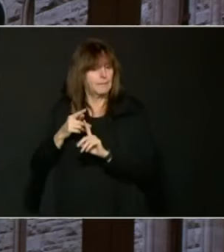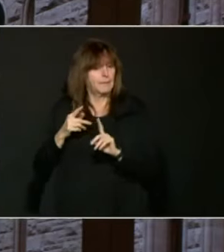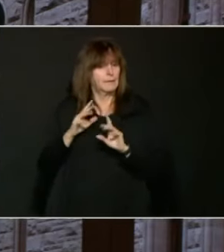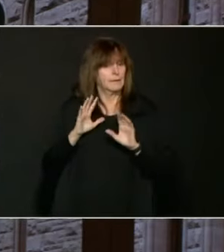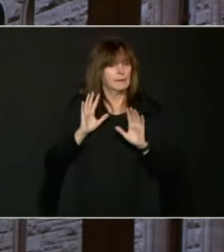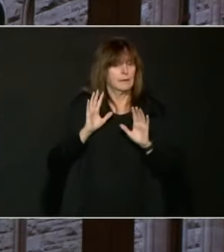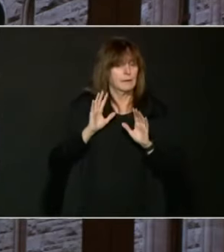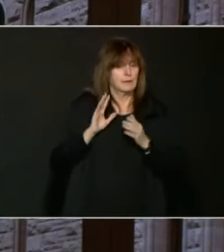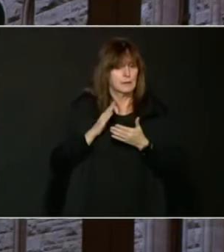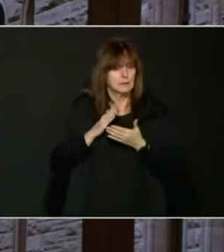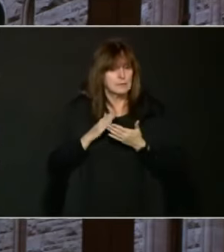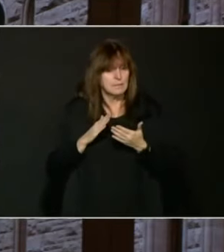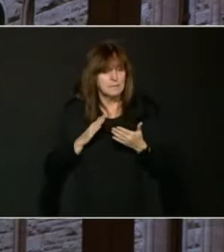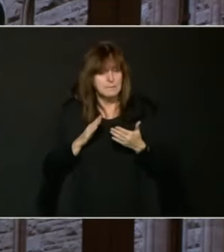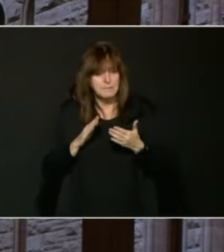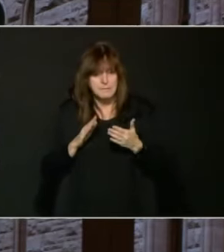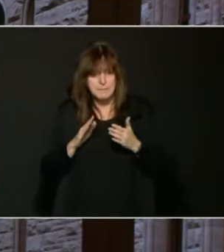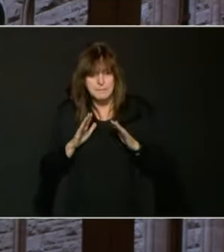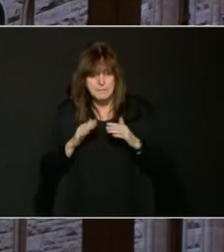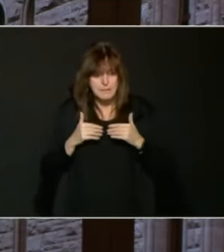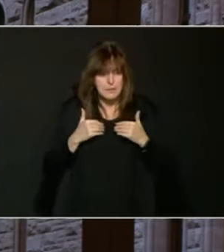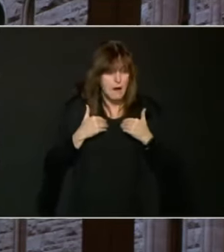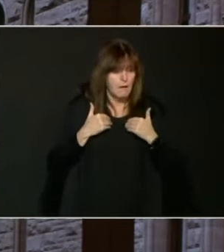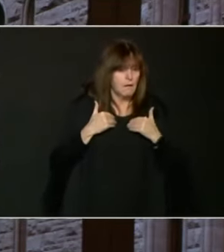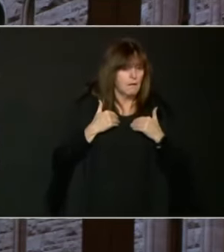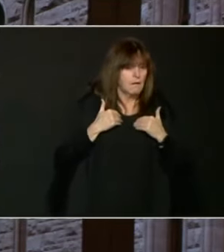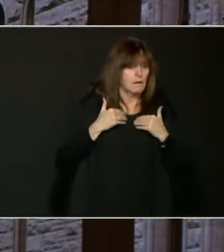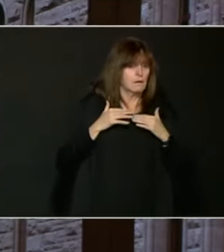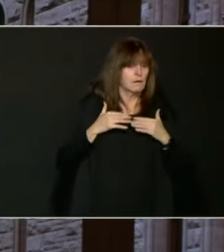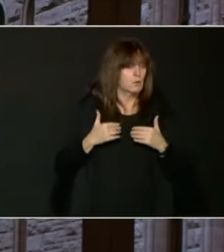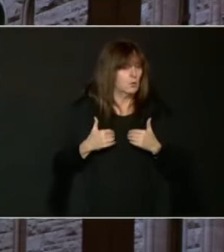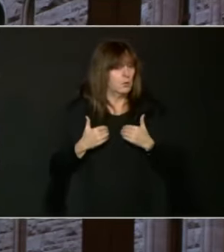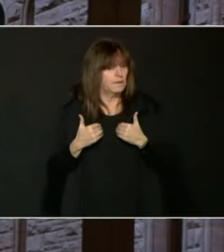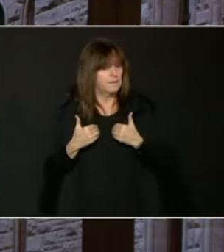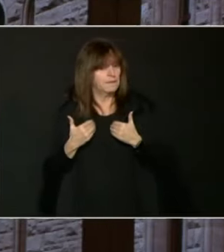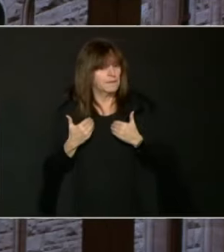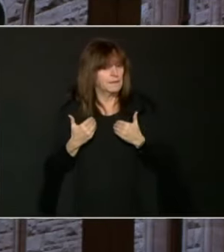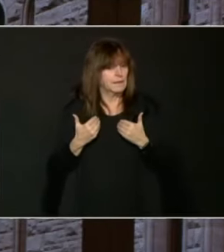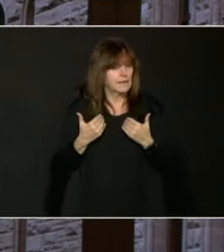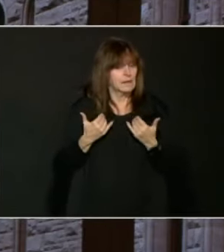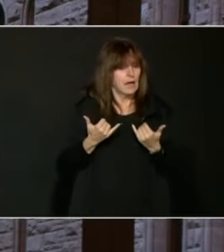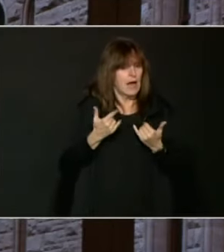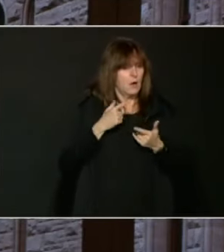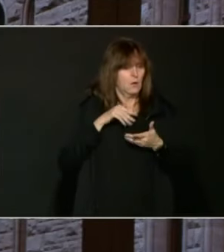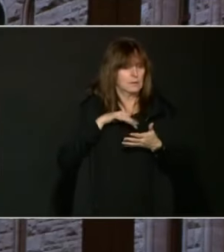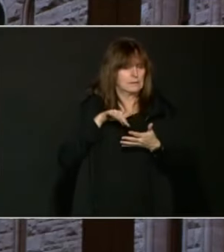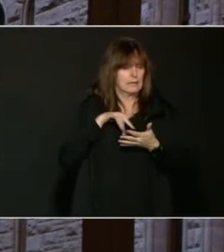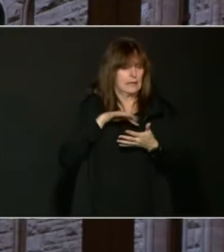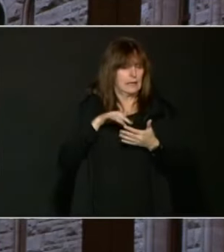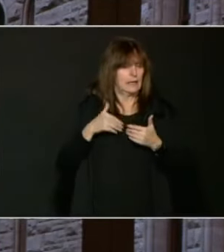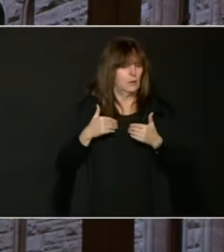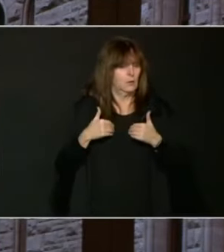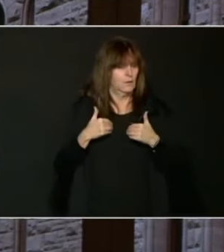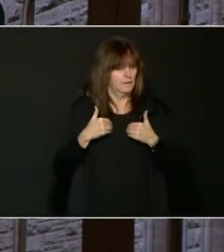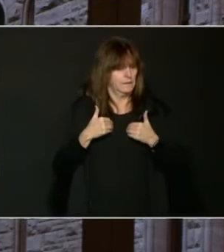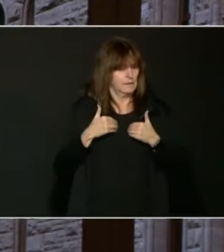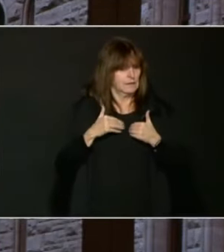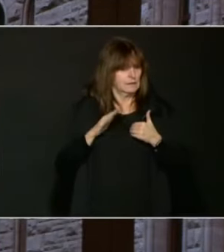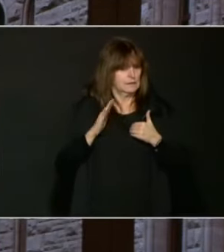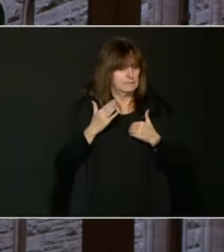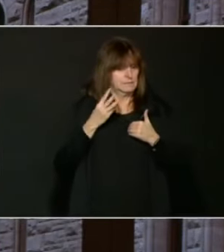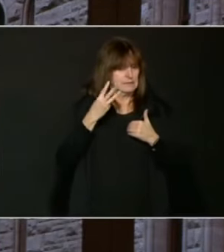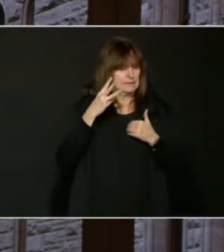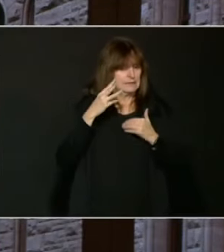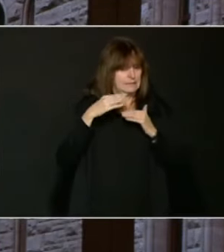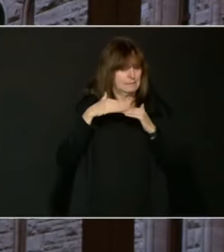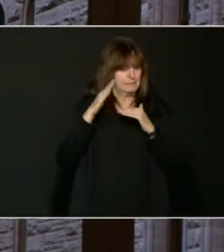case studies on younger youth down into the younger age groups. We got it down to 16. We're hoping to see if it can drop lower.